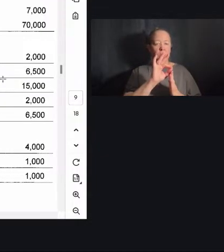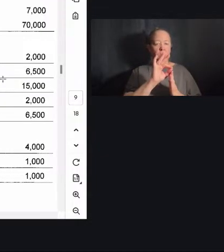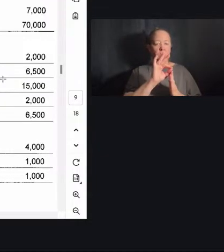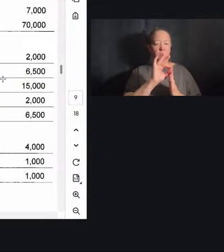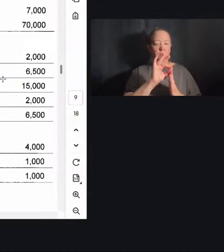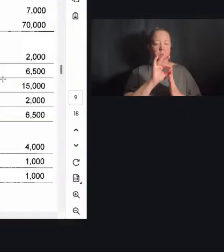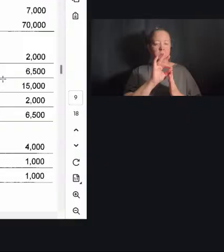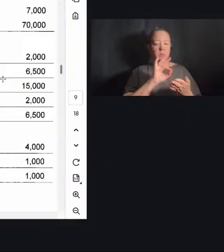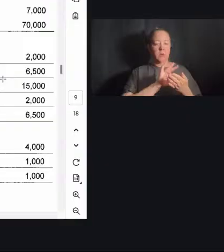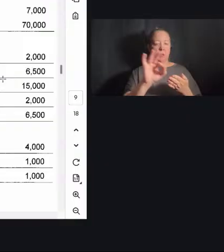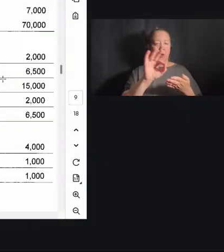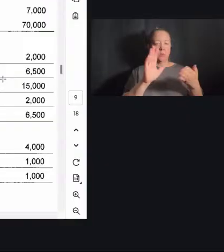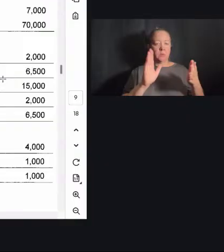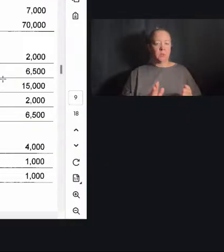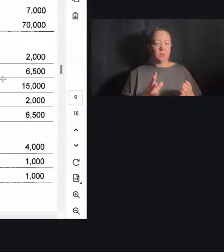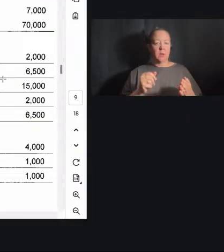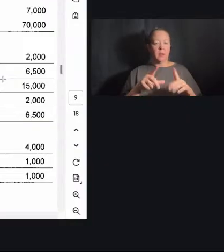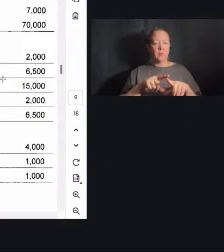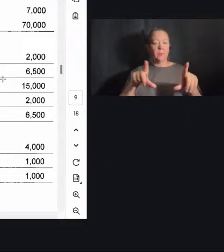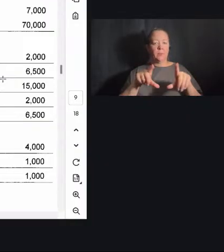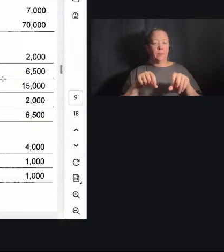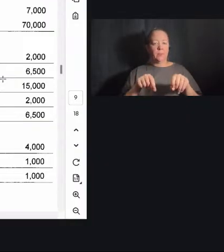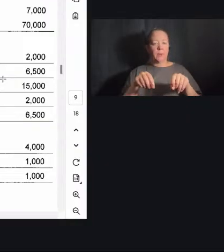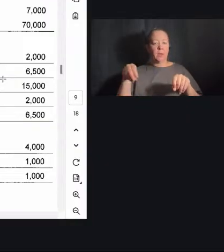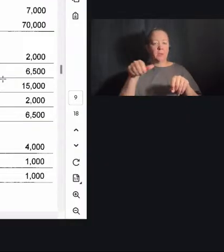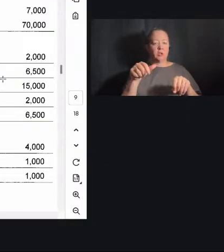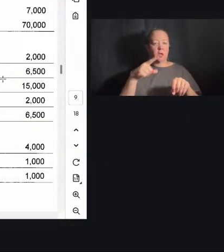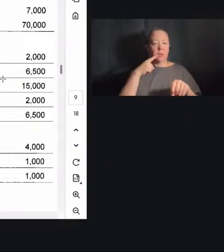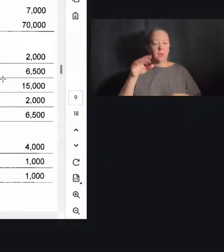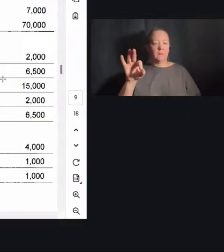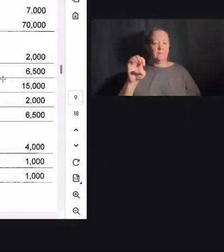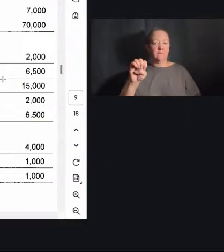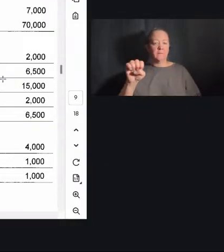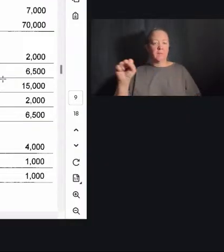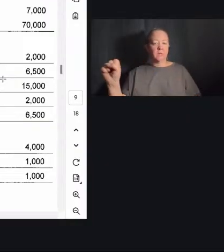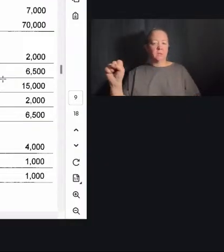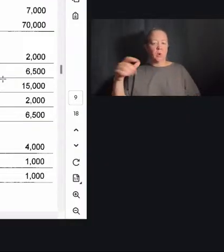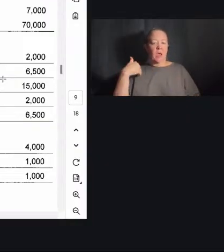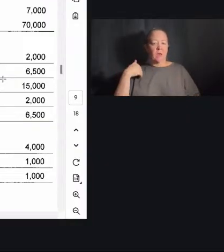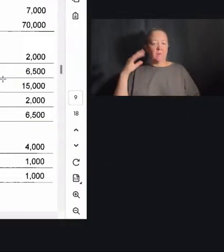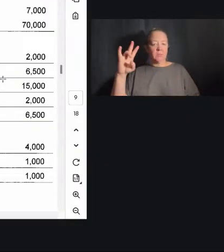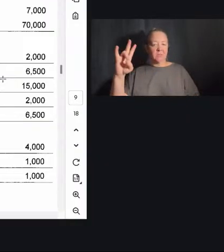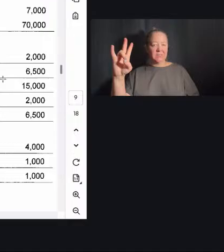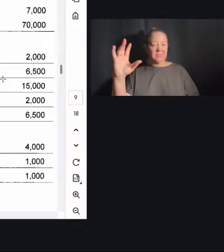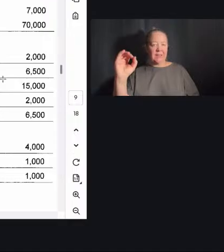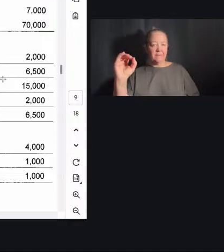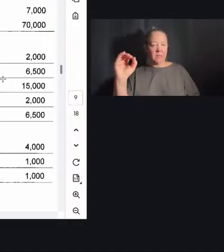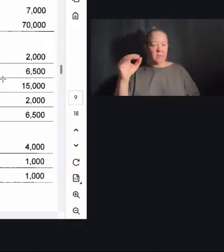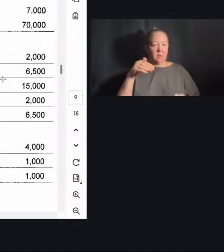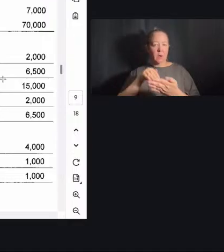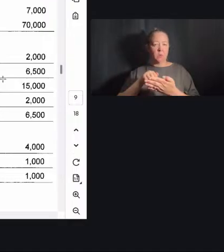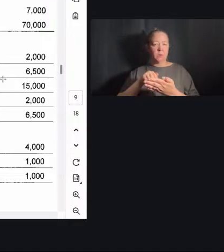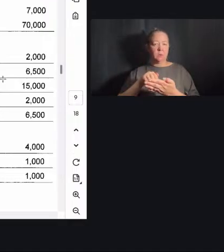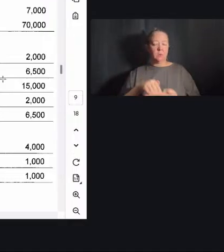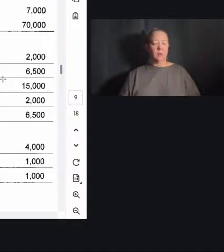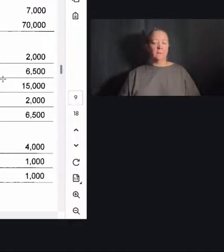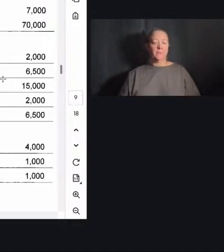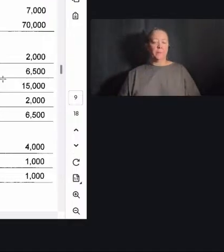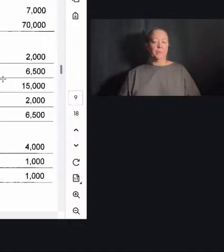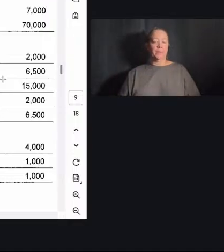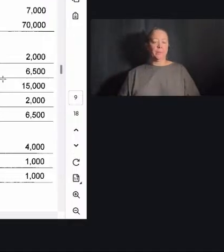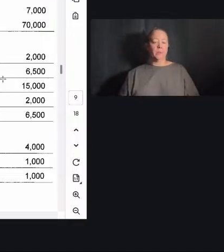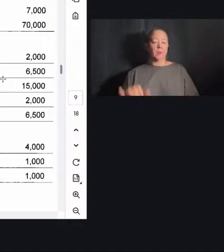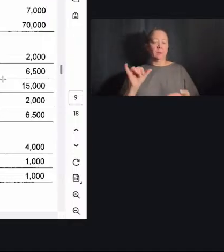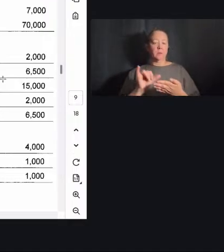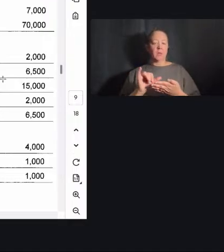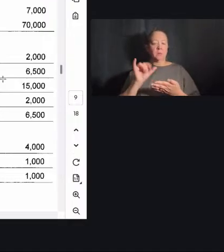accountant and paycheck fees, we have at 70,000. So that is our payroll